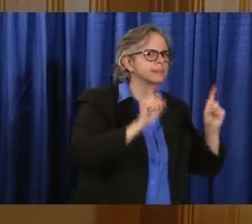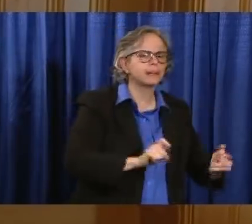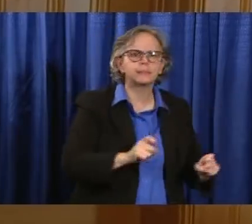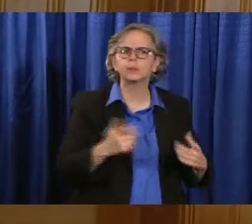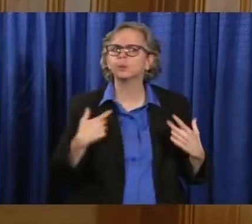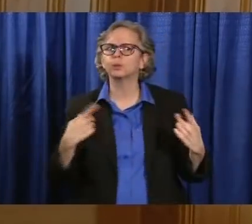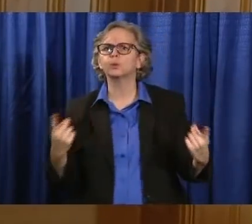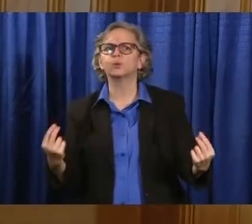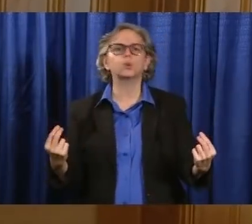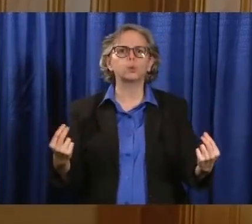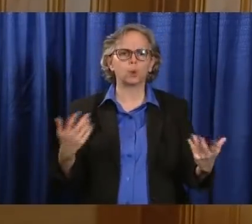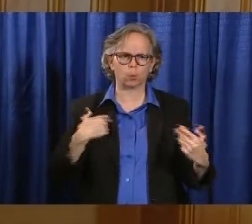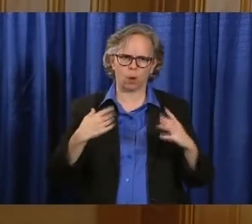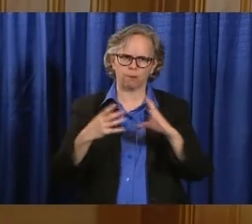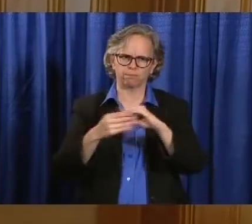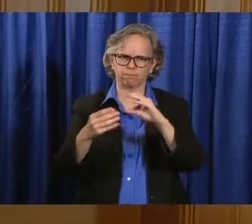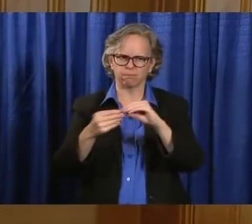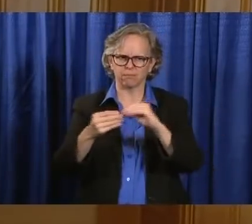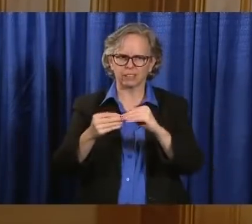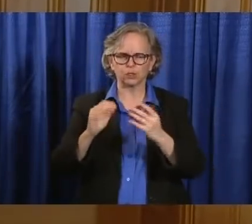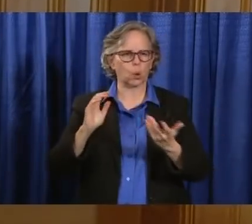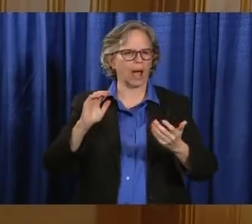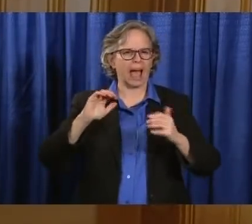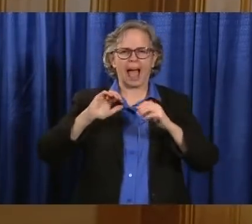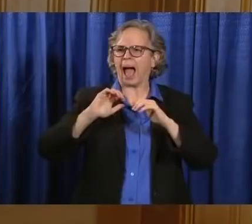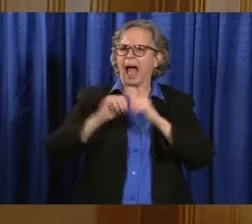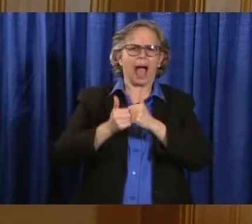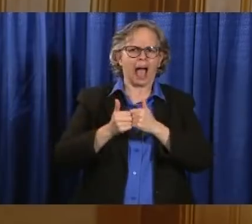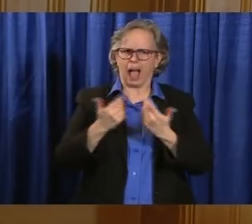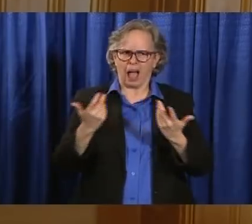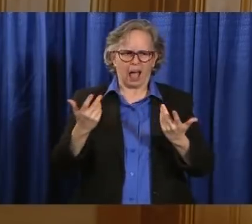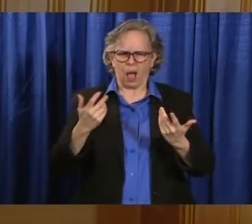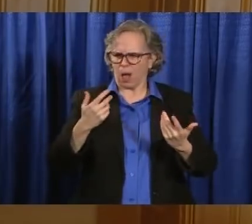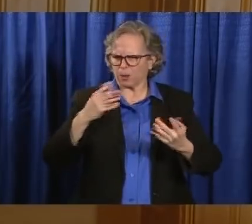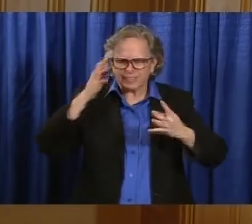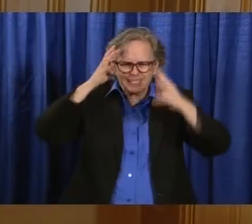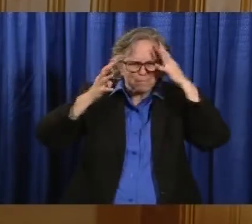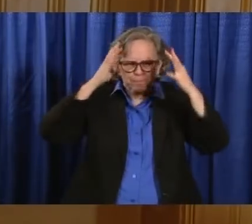ingenuity and what we're doing to try to deal with this.